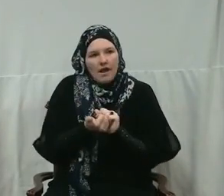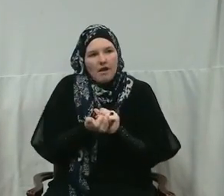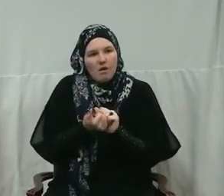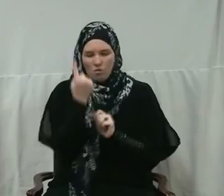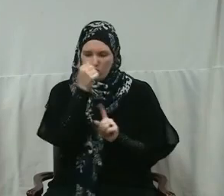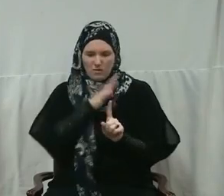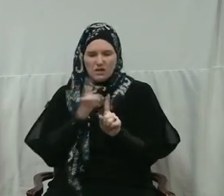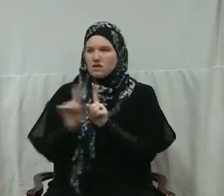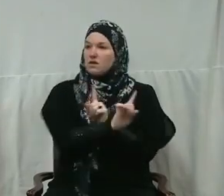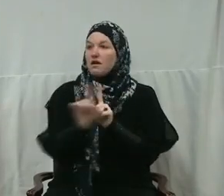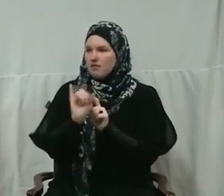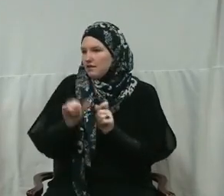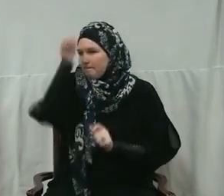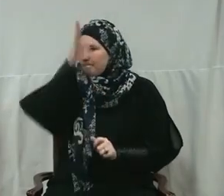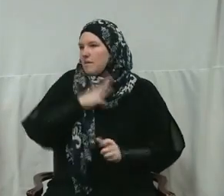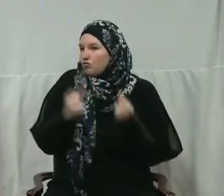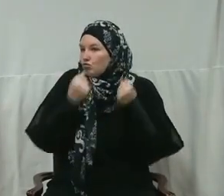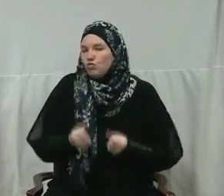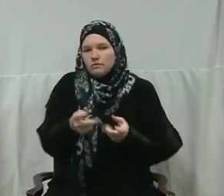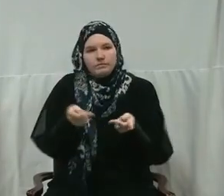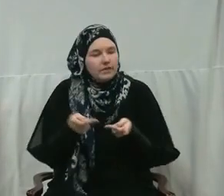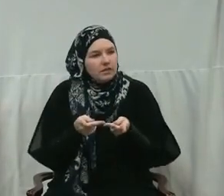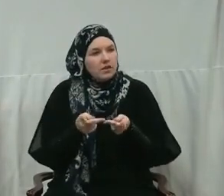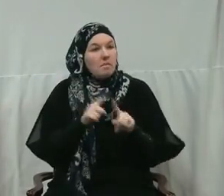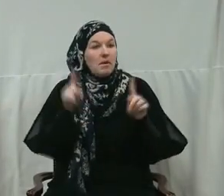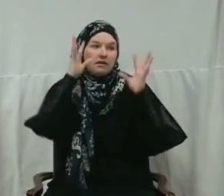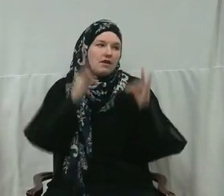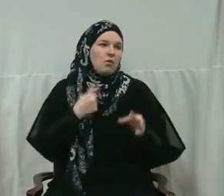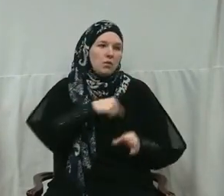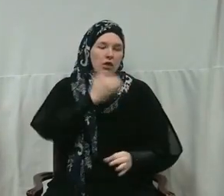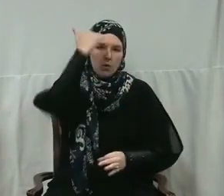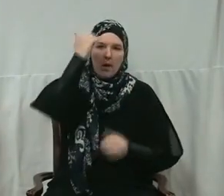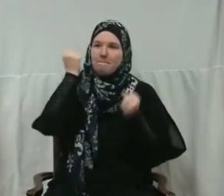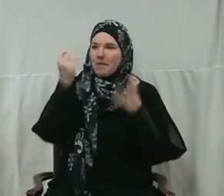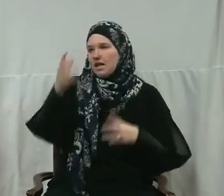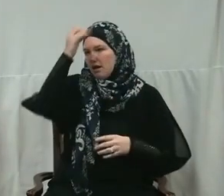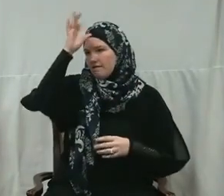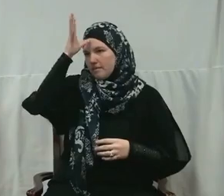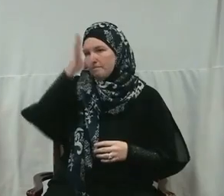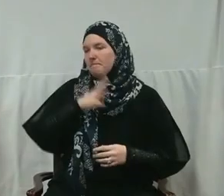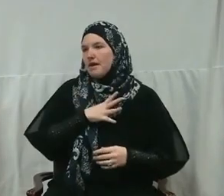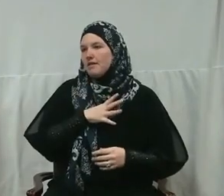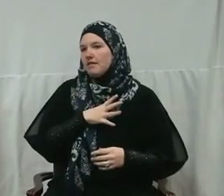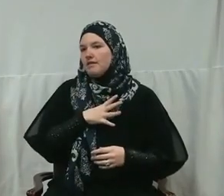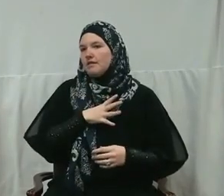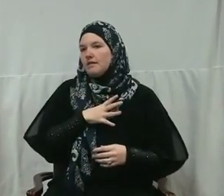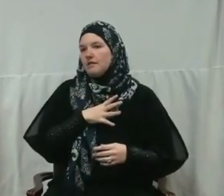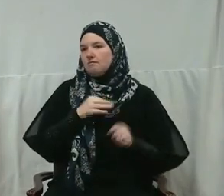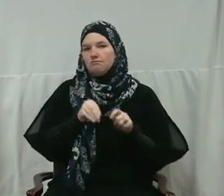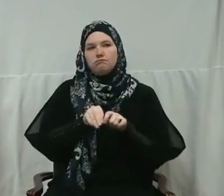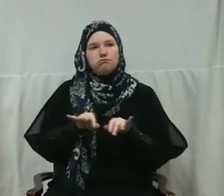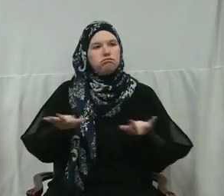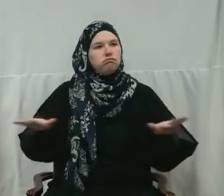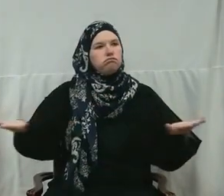That is a manly position. But definitely we know that many of the men were scattered